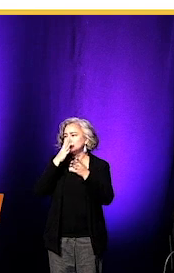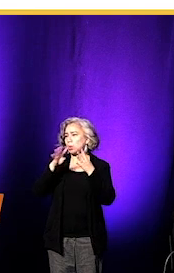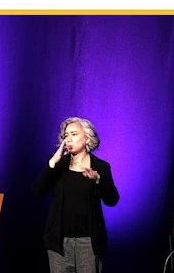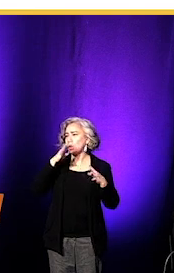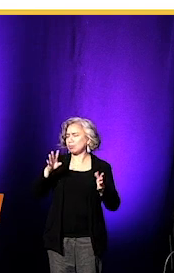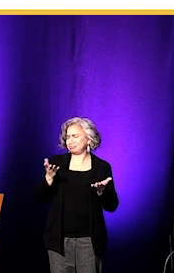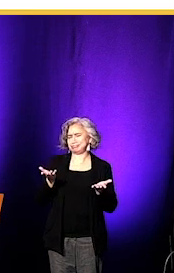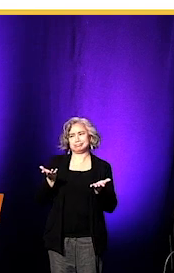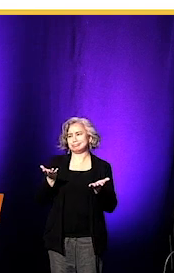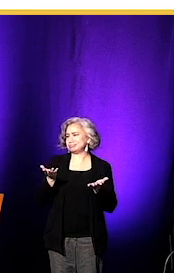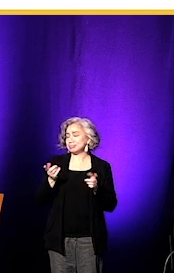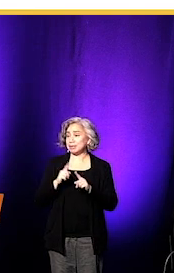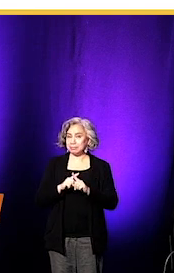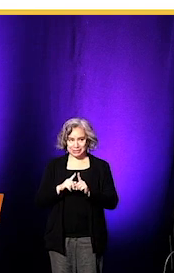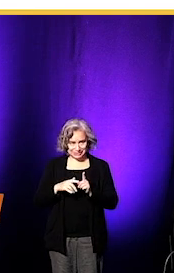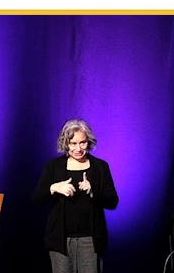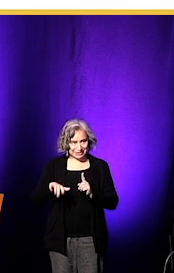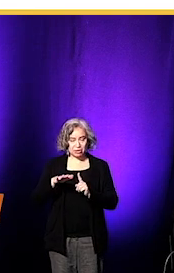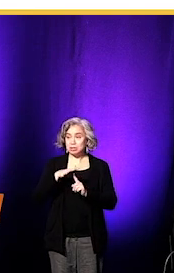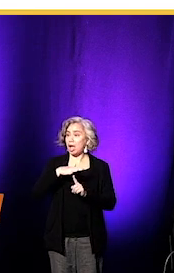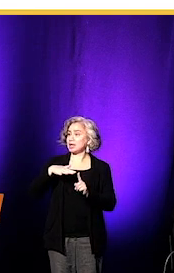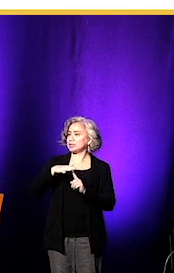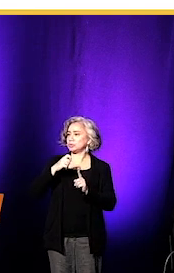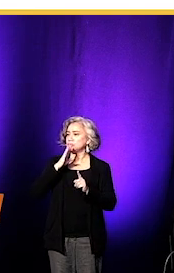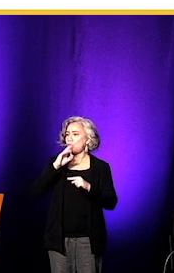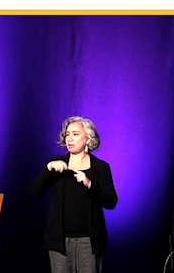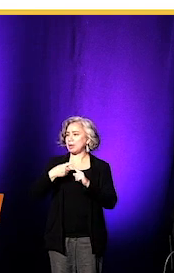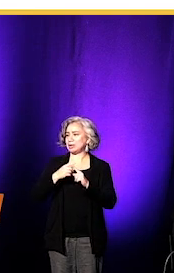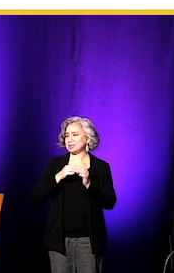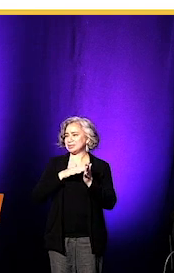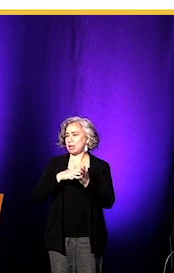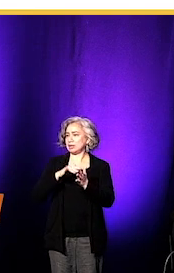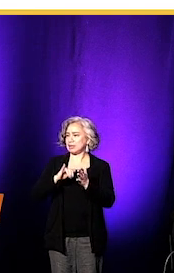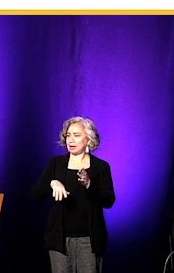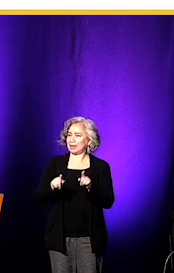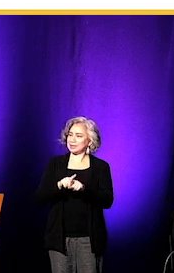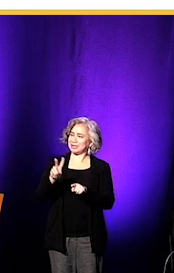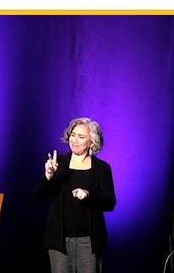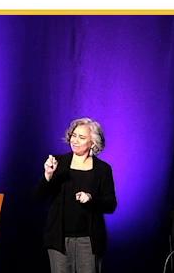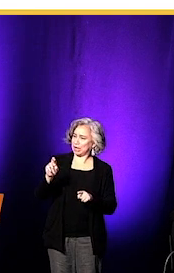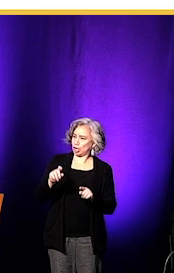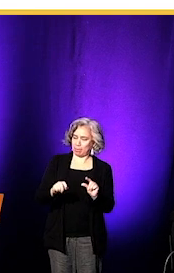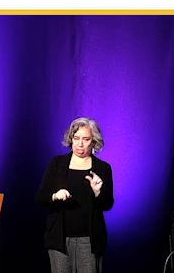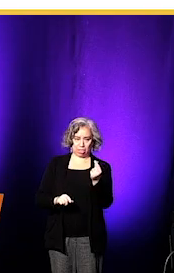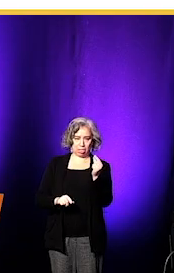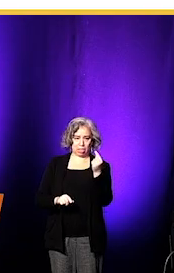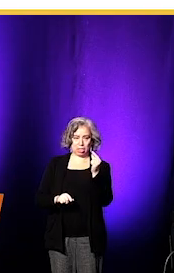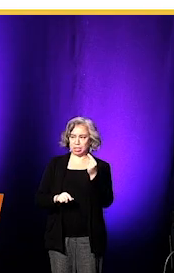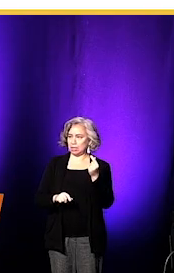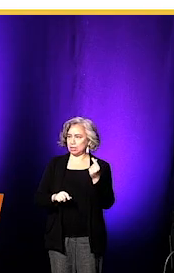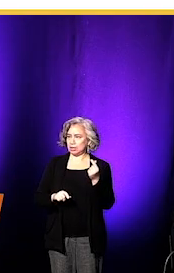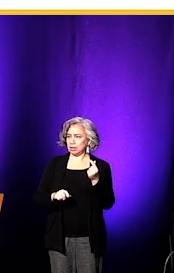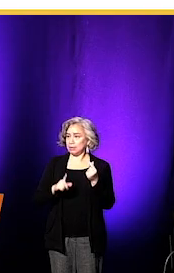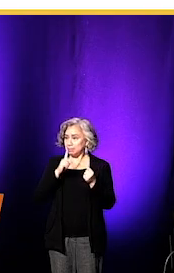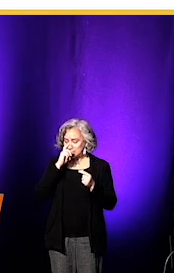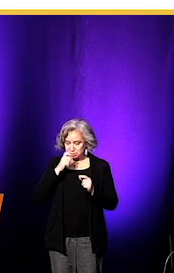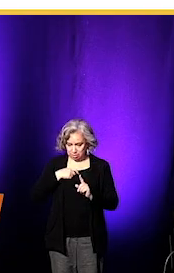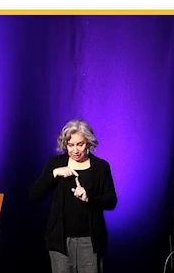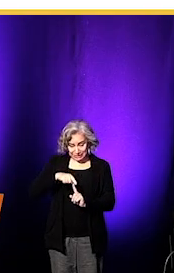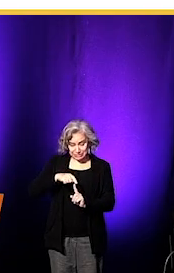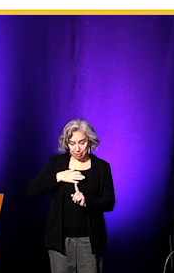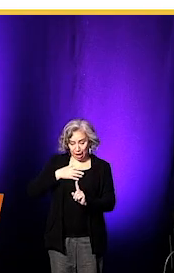here at this meeting, is still talked about and studied as a variable, as that which surrounds, to quote Mike Cole,